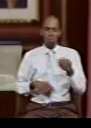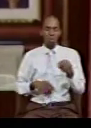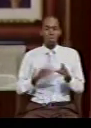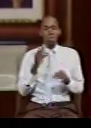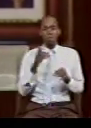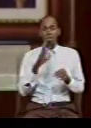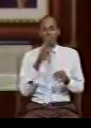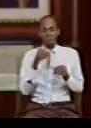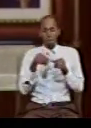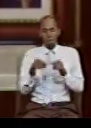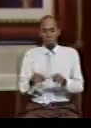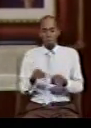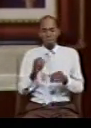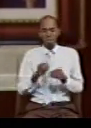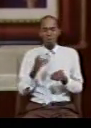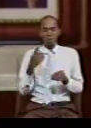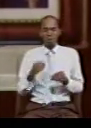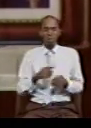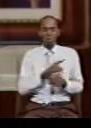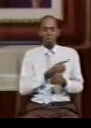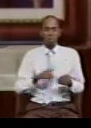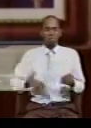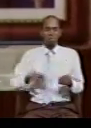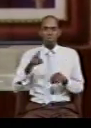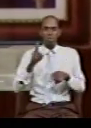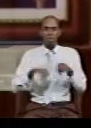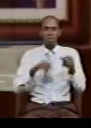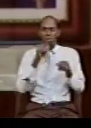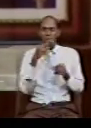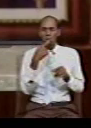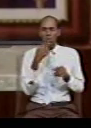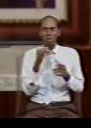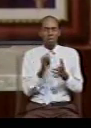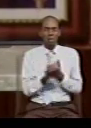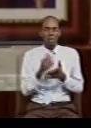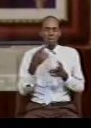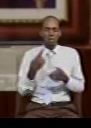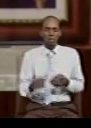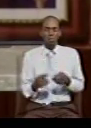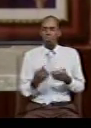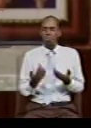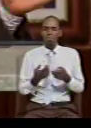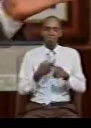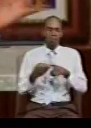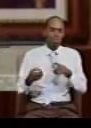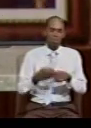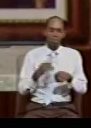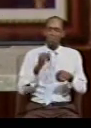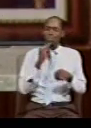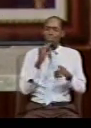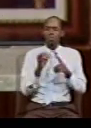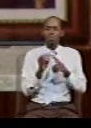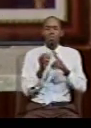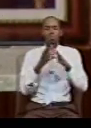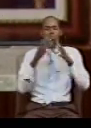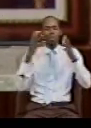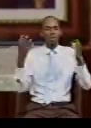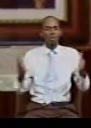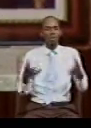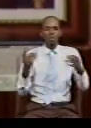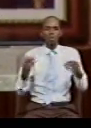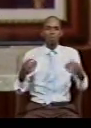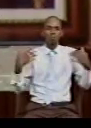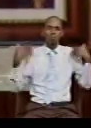cannot say the pressure is too much. The load is too much. The dangers are too